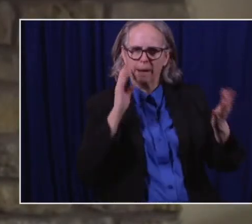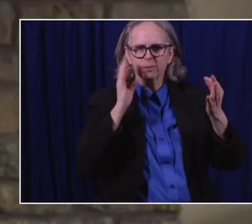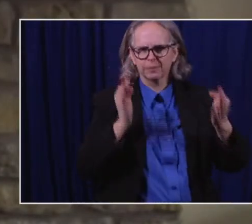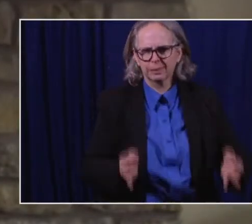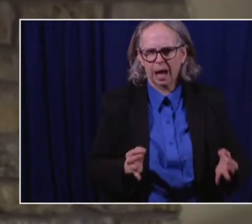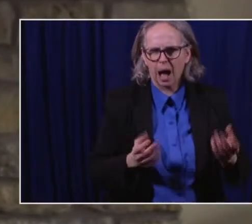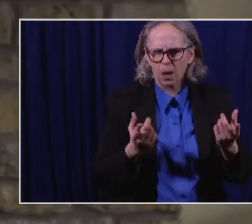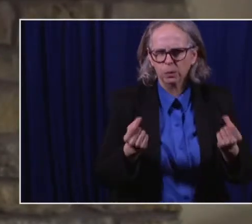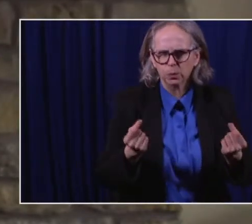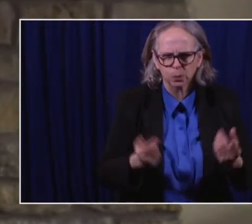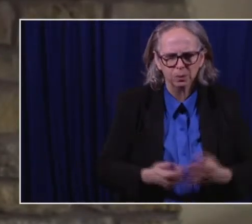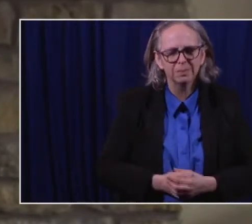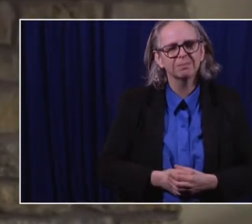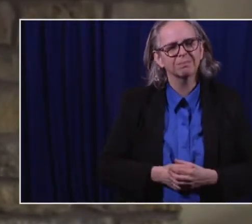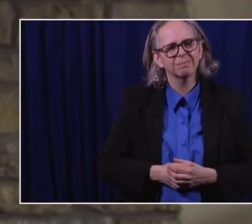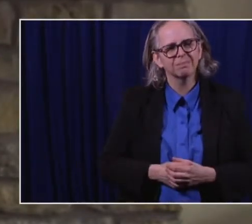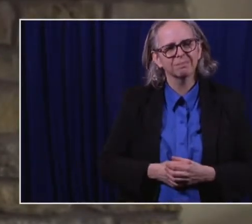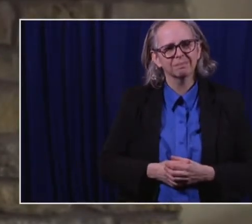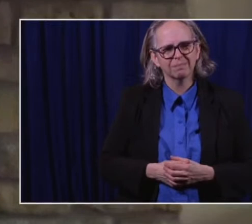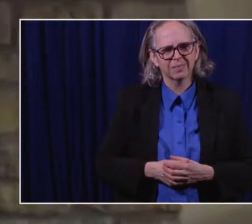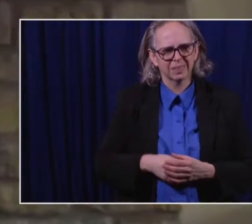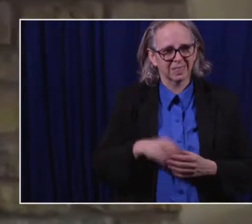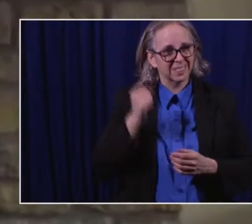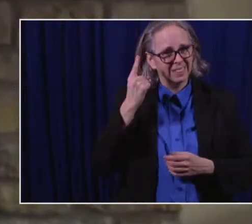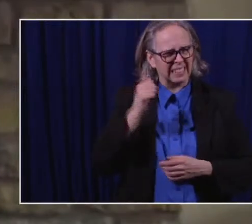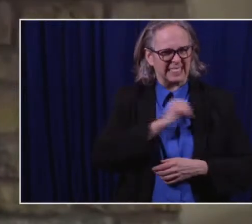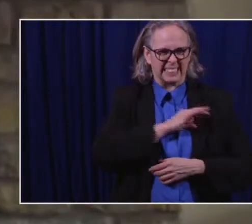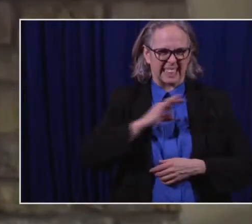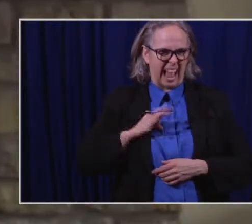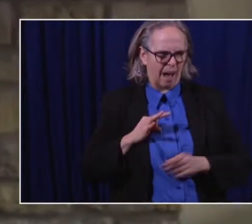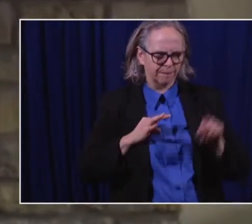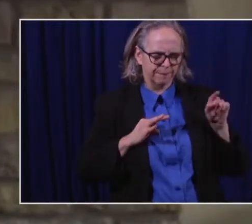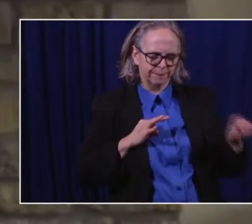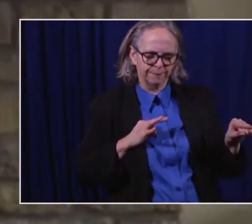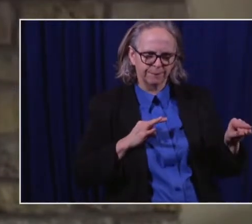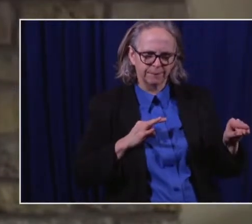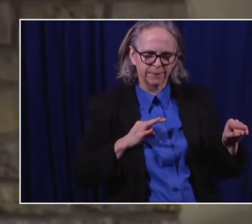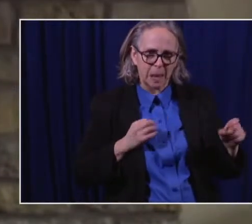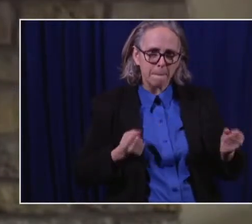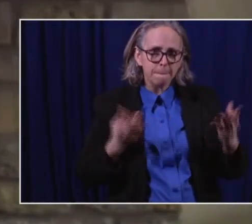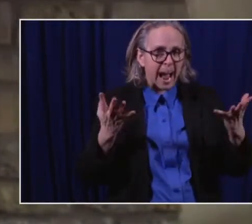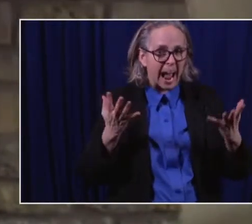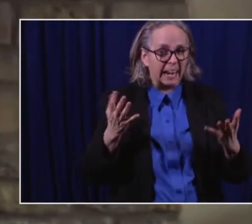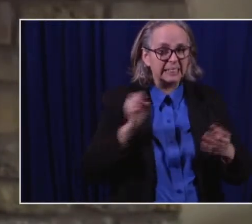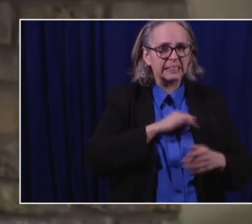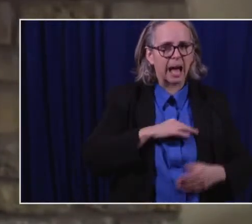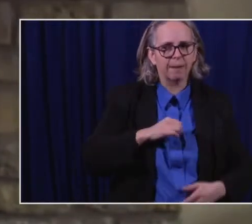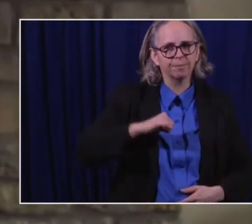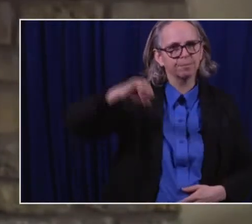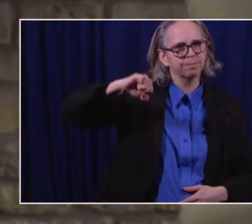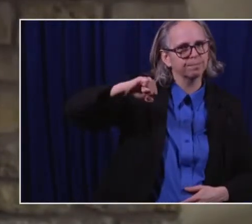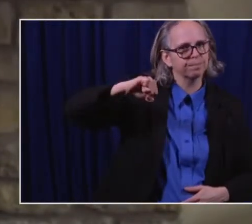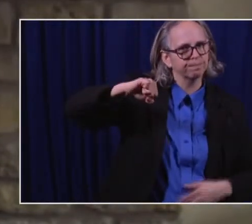urge people who work in nursing homes and people who live in nursing homes, people who are residents in nursing homes, please get your